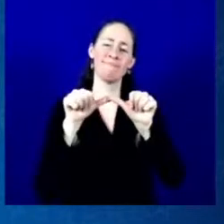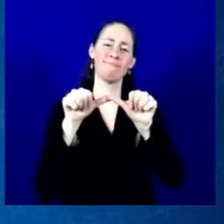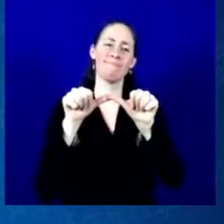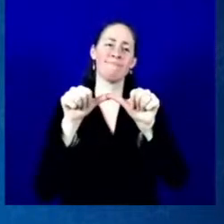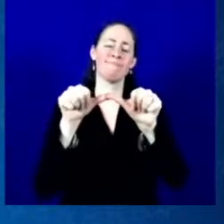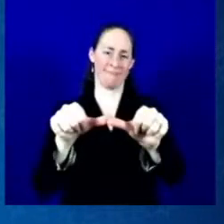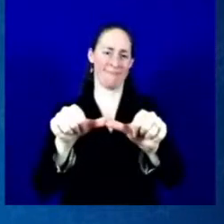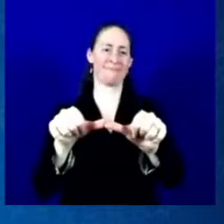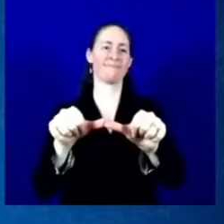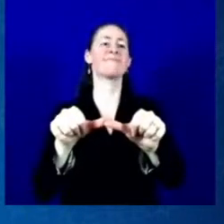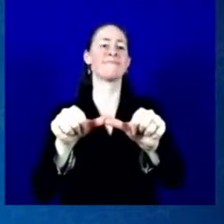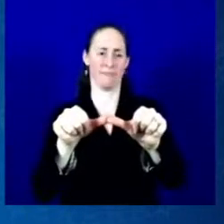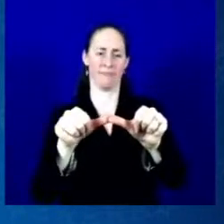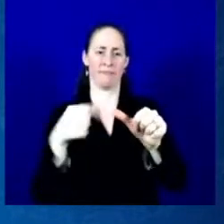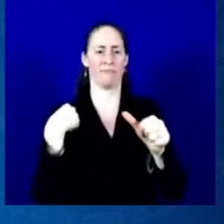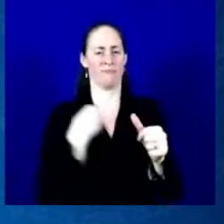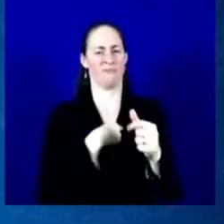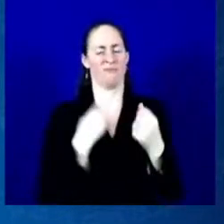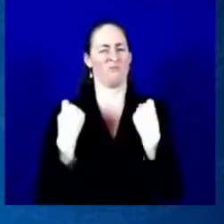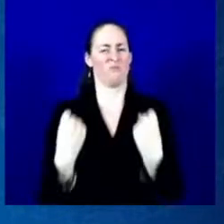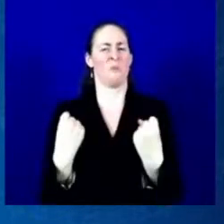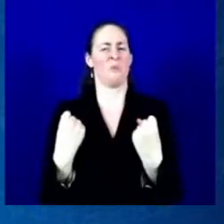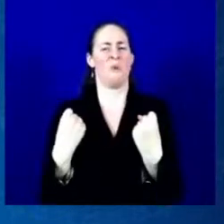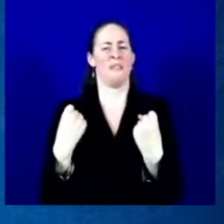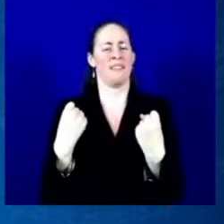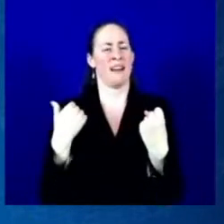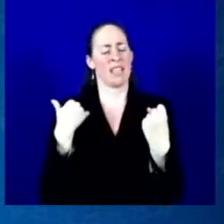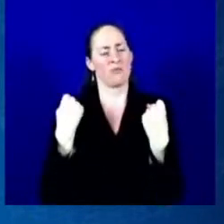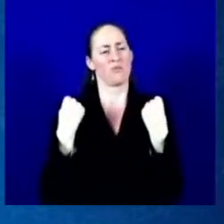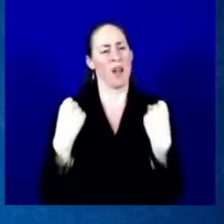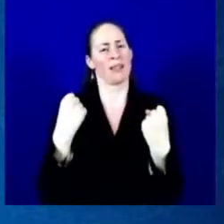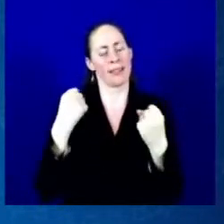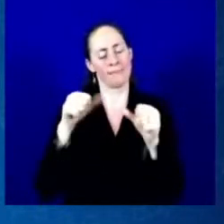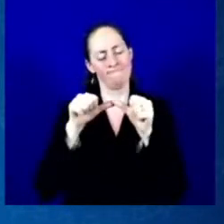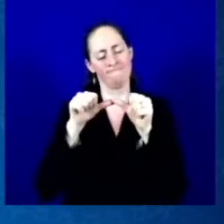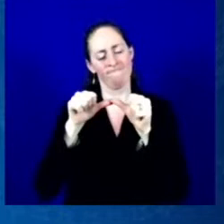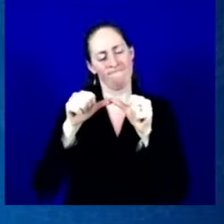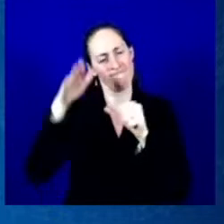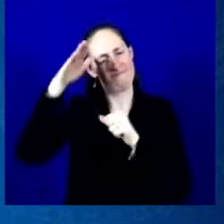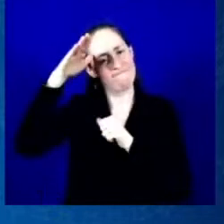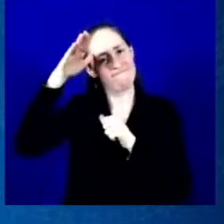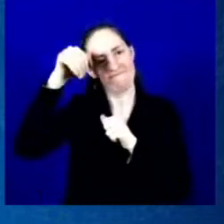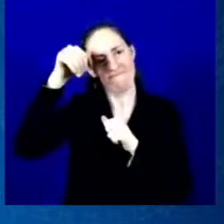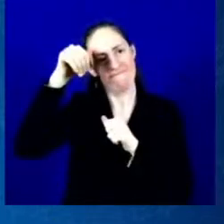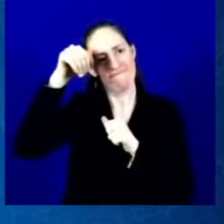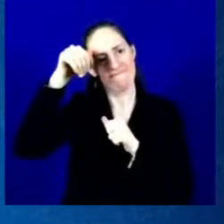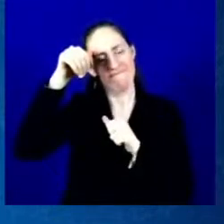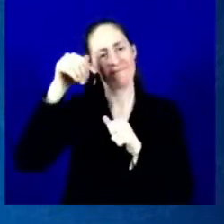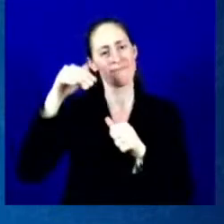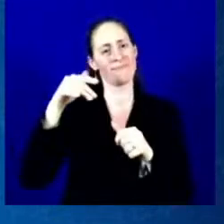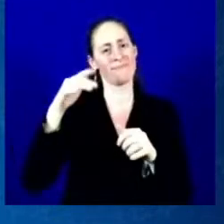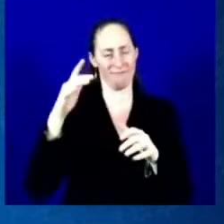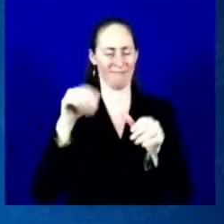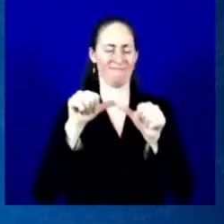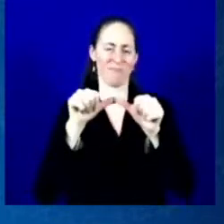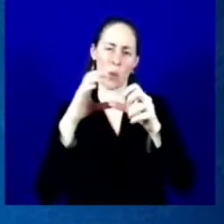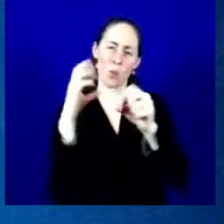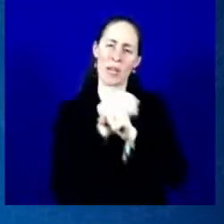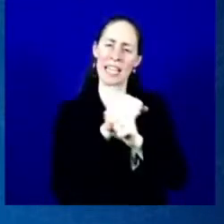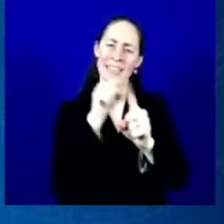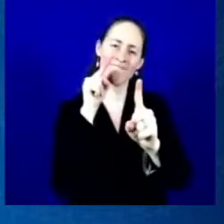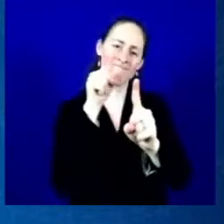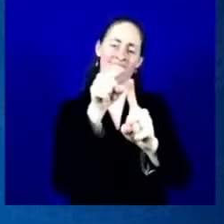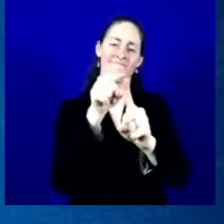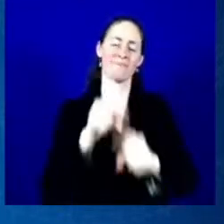strength, new resolve to position us to win the competition of the 21st century. On our way to